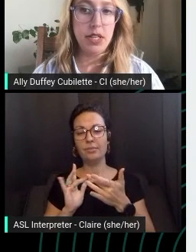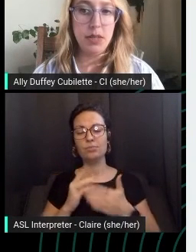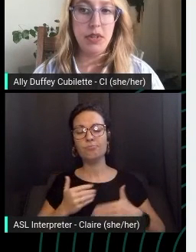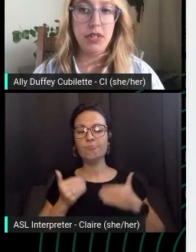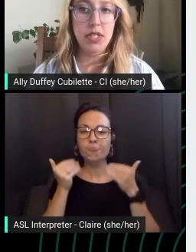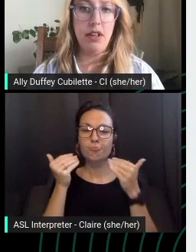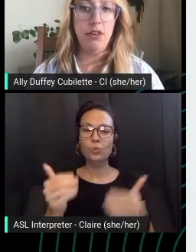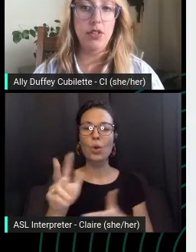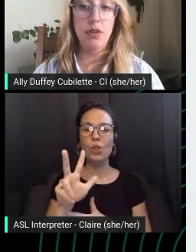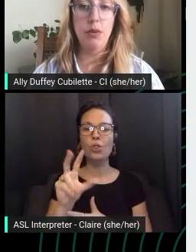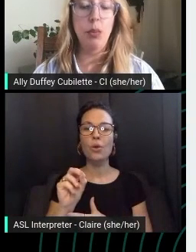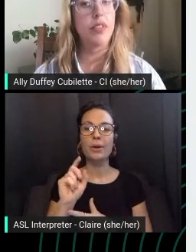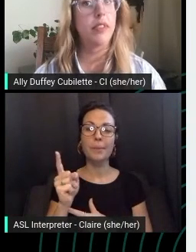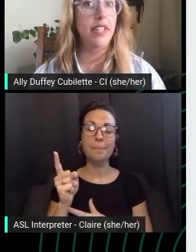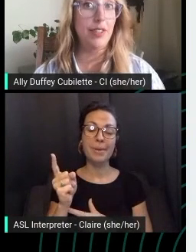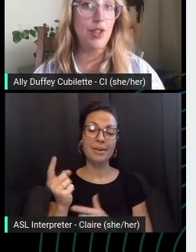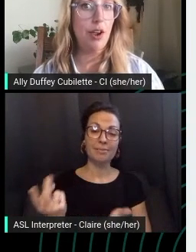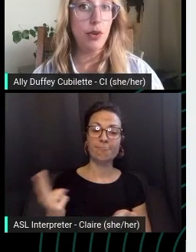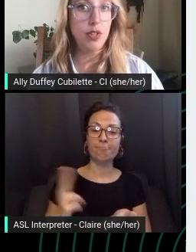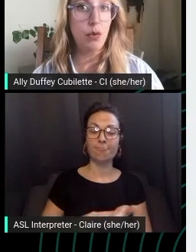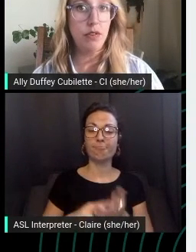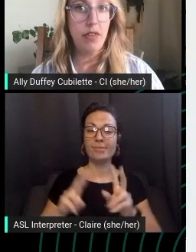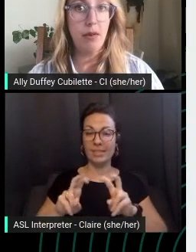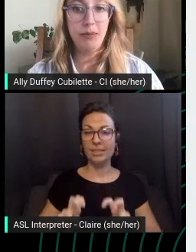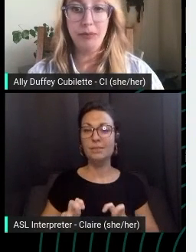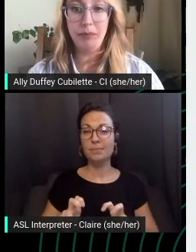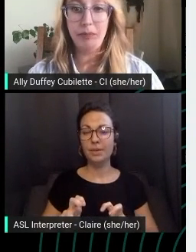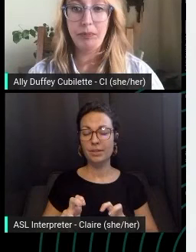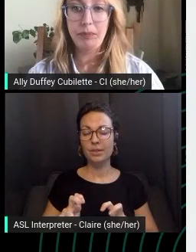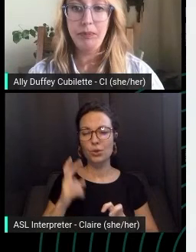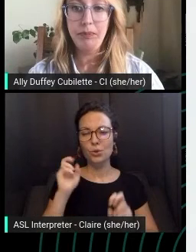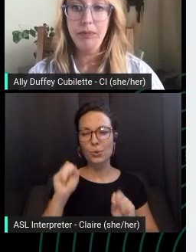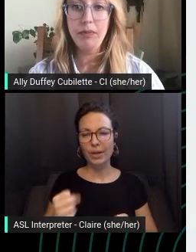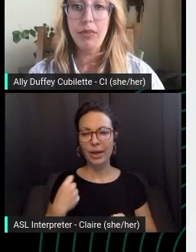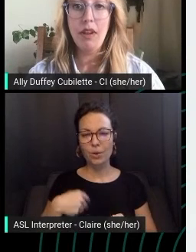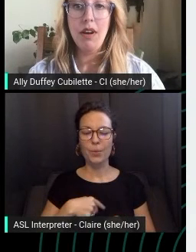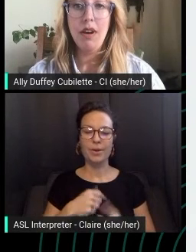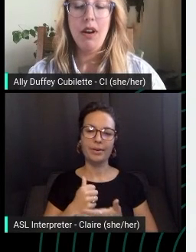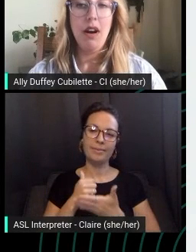30-minute assessments, and we'll put the link in the chat once more for that.